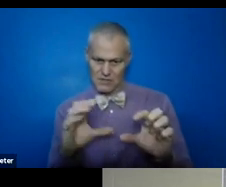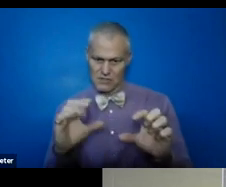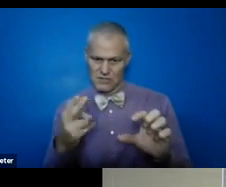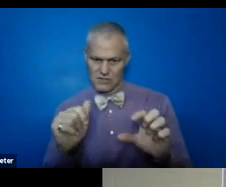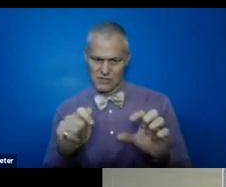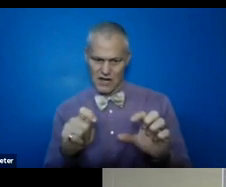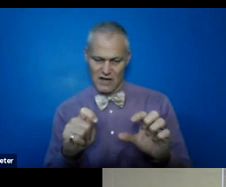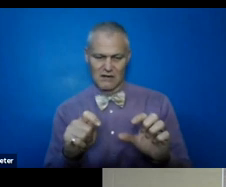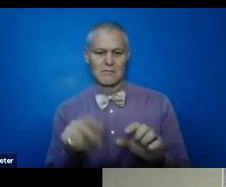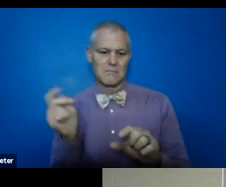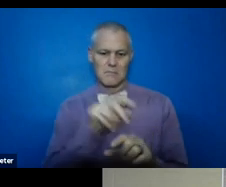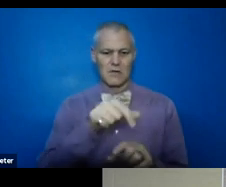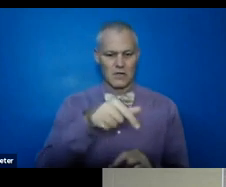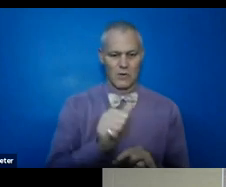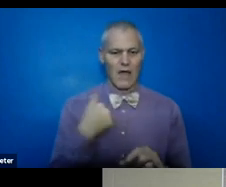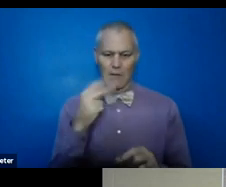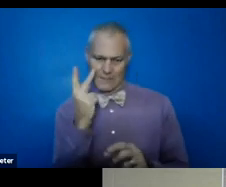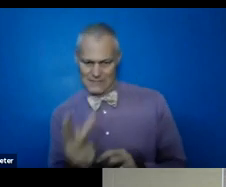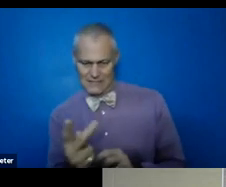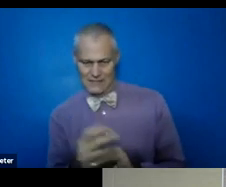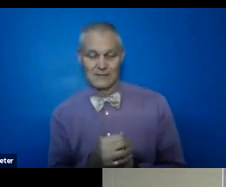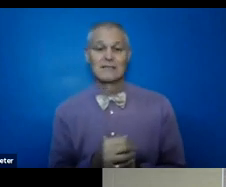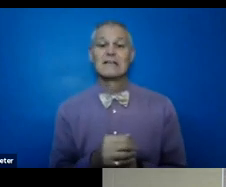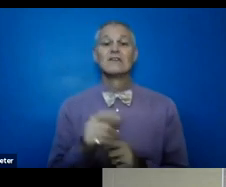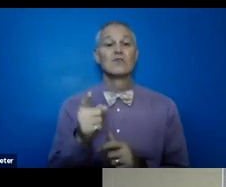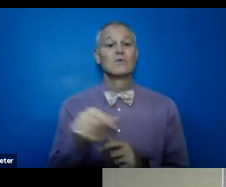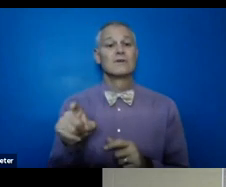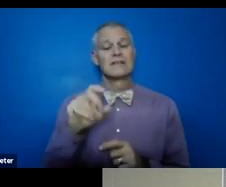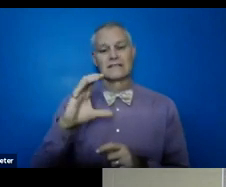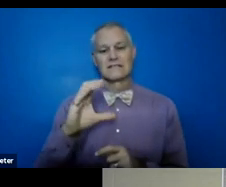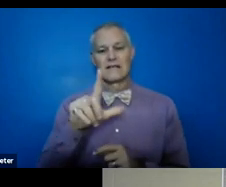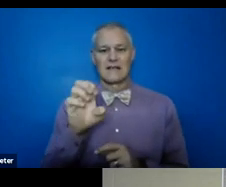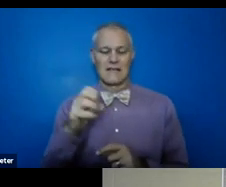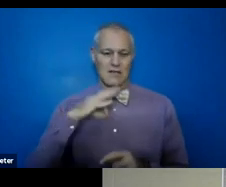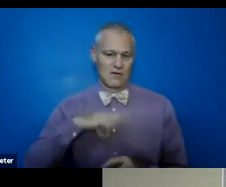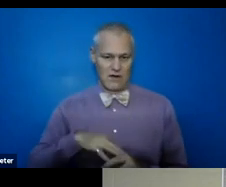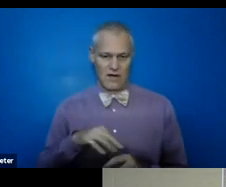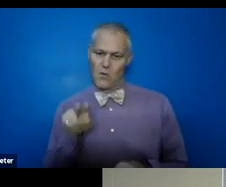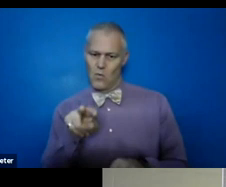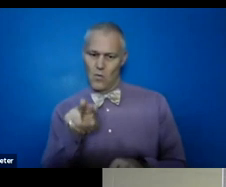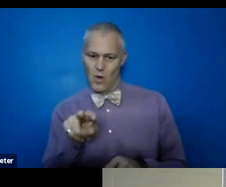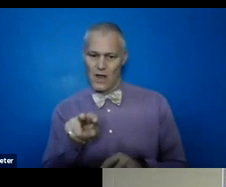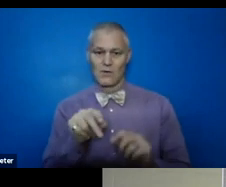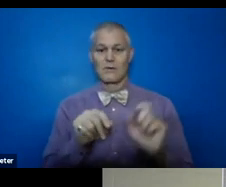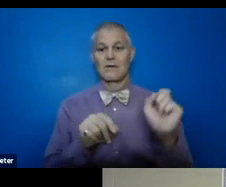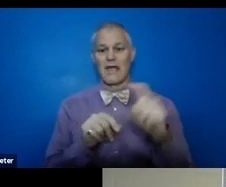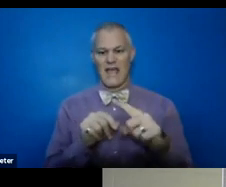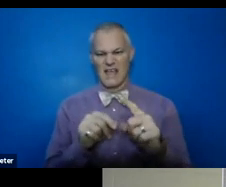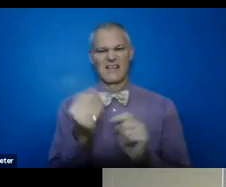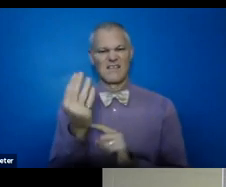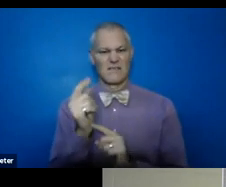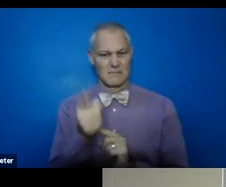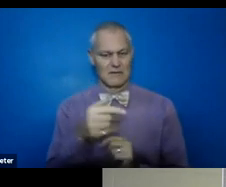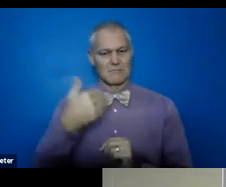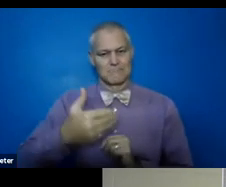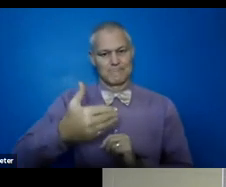it. South Carolina bar members seeking CLE credit, please keep an eye on the chat. You will be prompted every 15 minutes to submit your SC